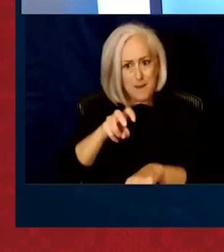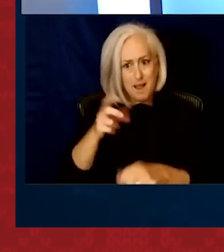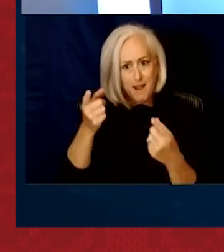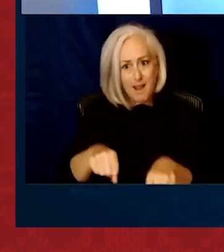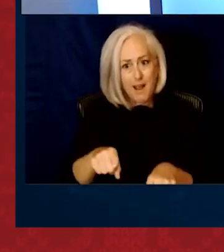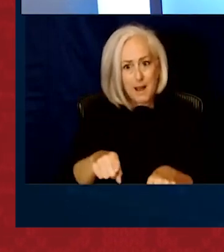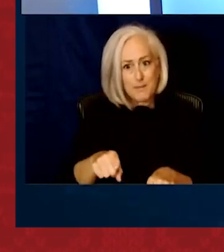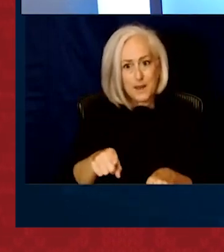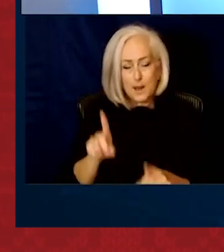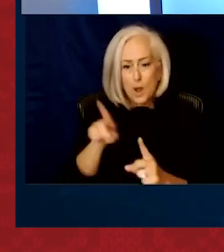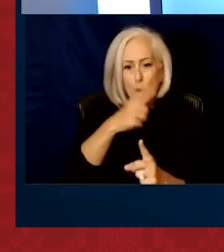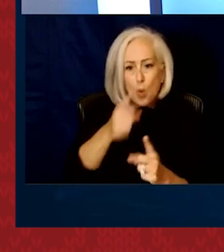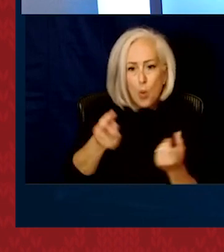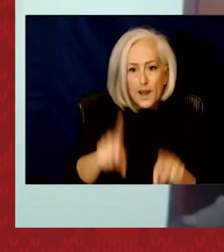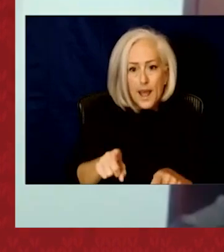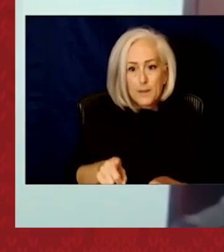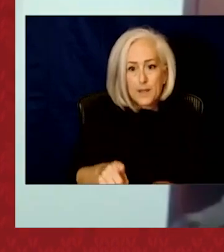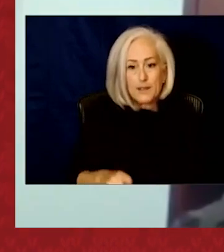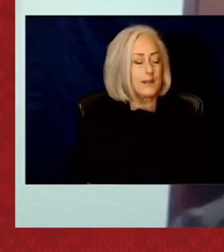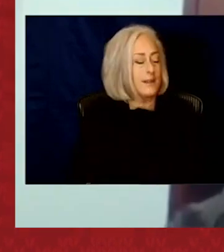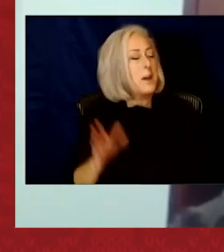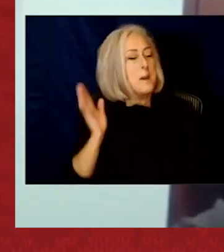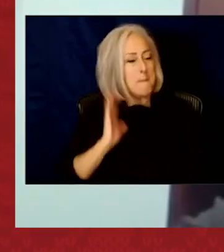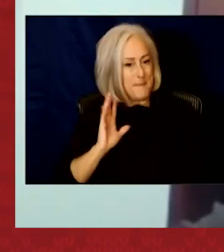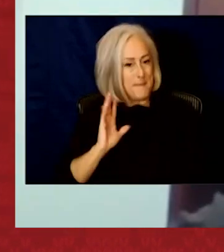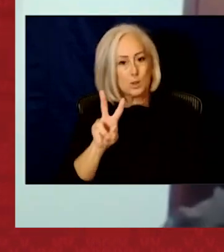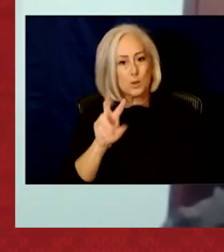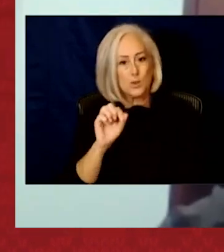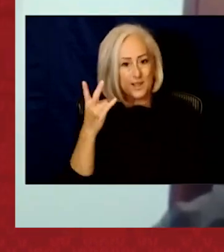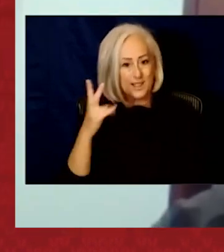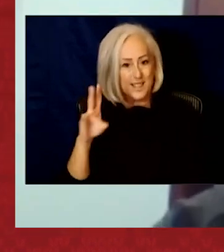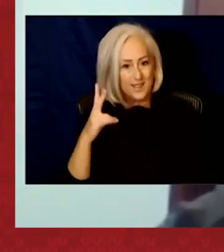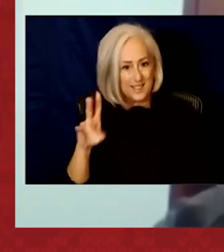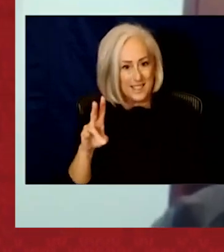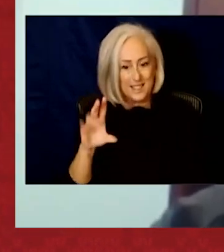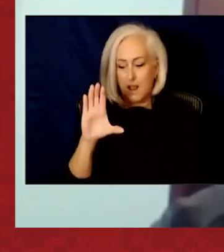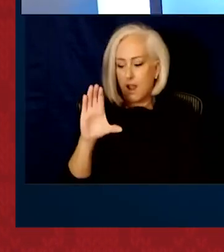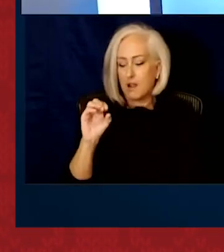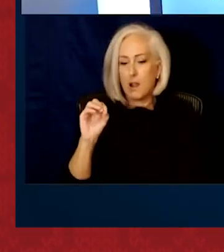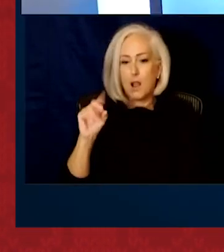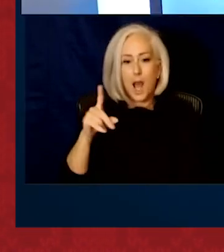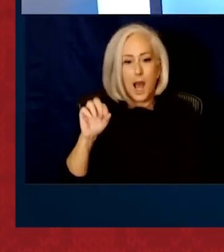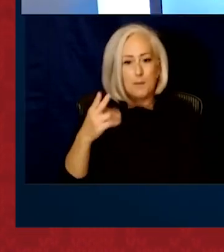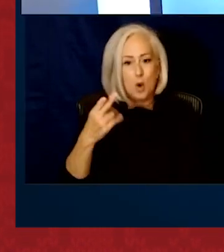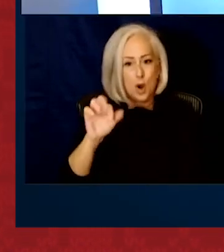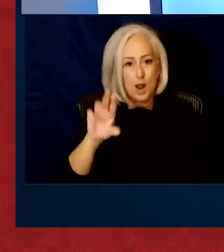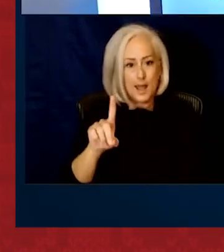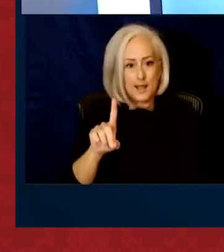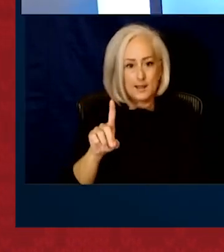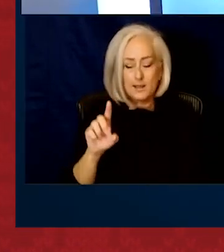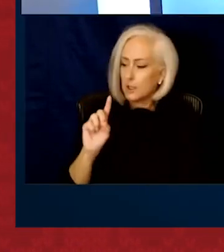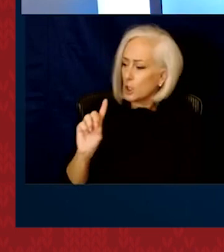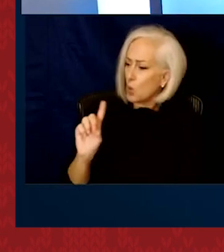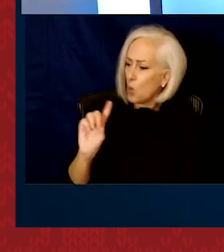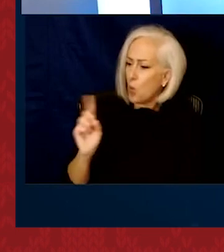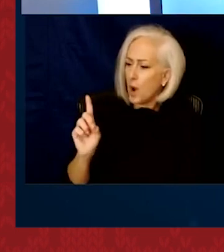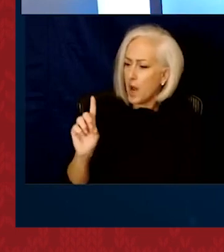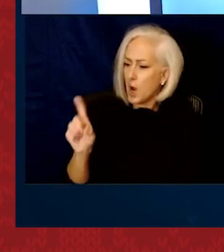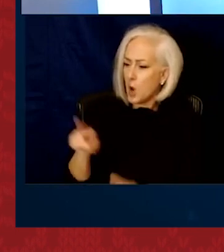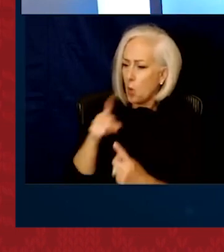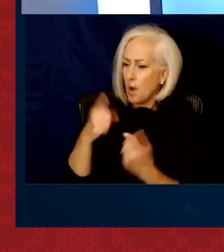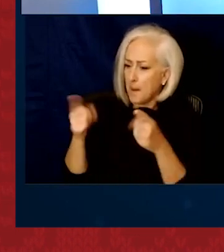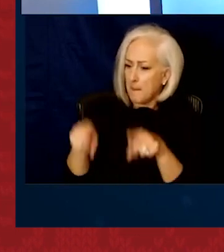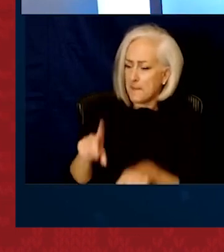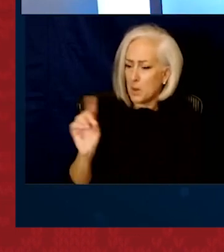That was back in 2017, and it was a copperhead. All right, and where were you when that happened? I